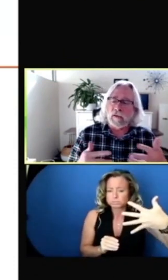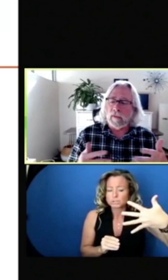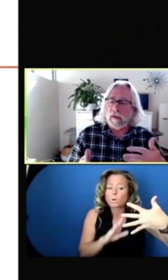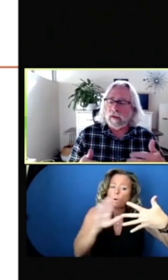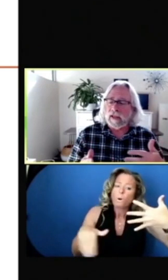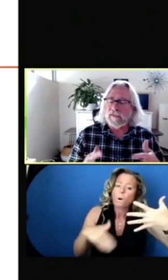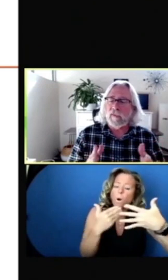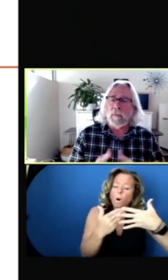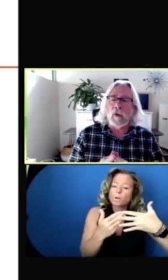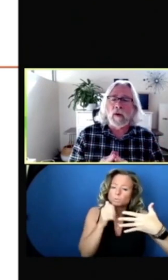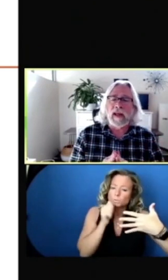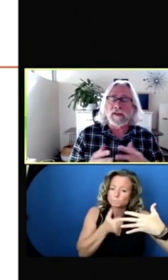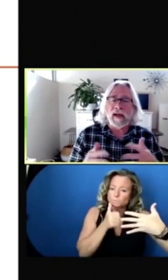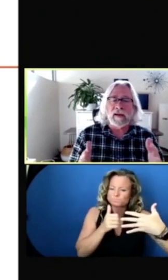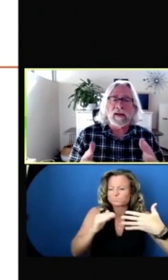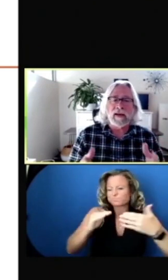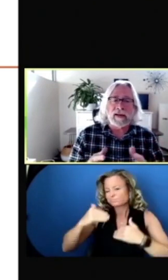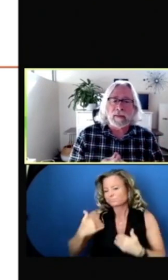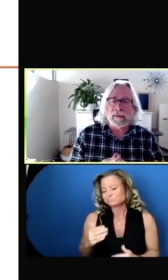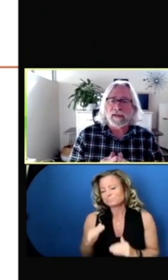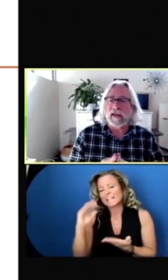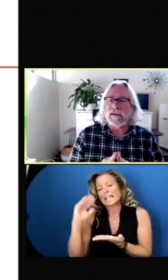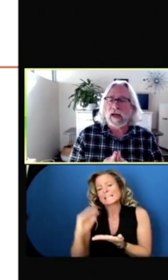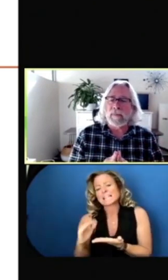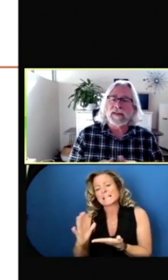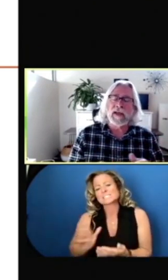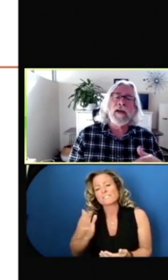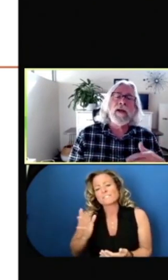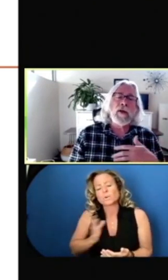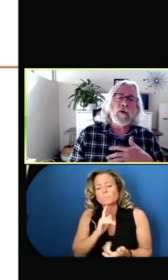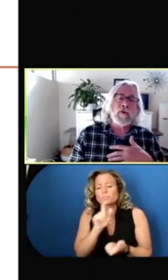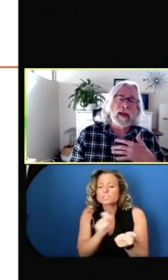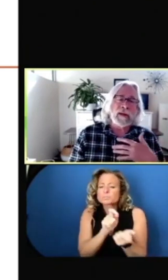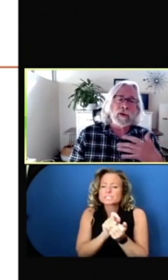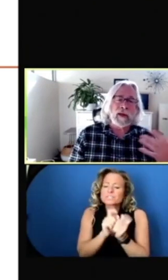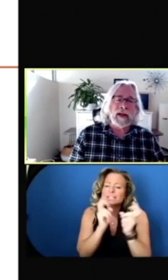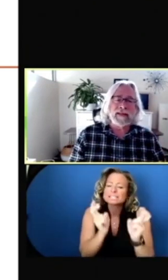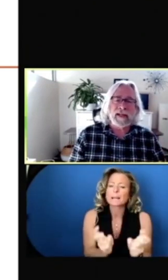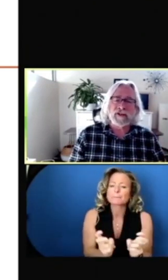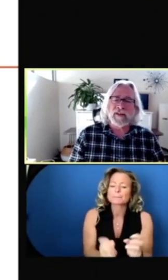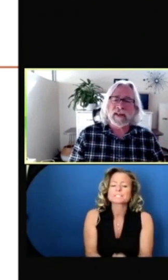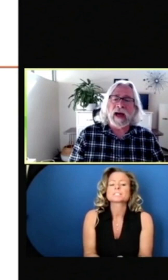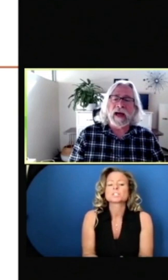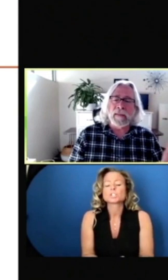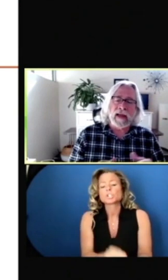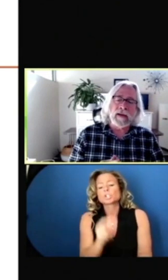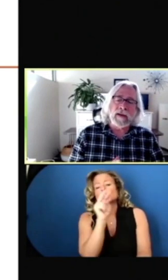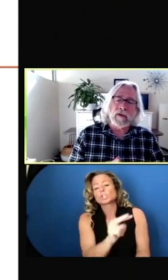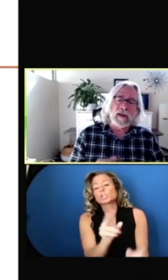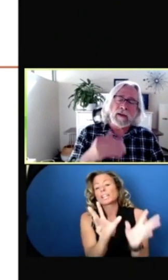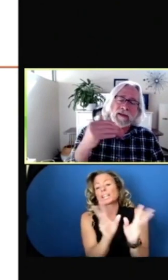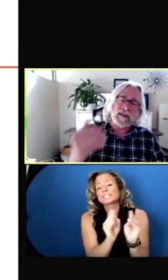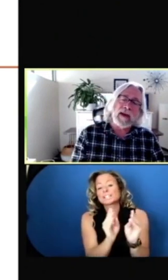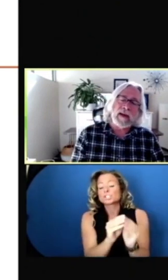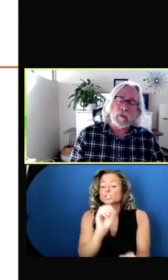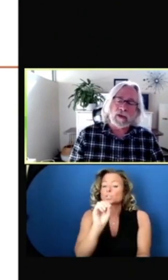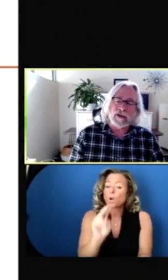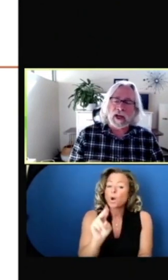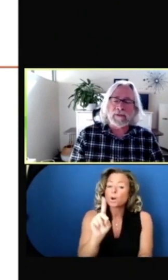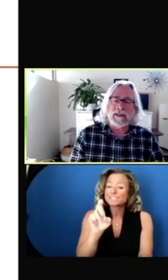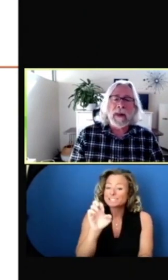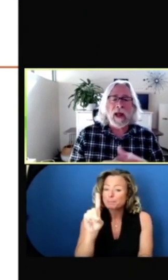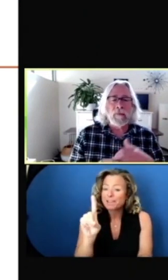a little less formal way to kind of connect on particular topics. You can look at sessions on demand. You can participate